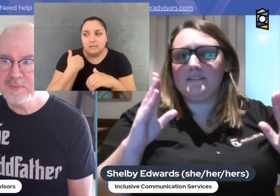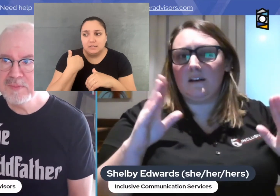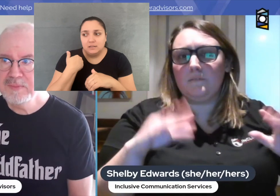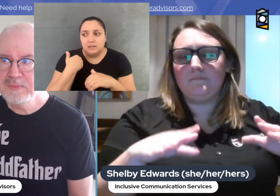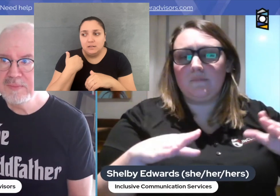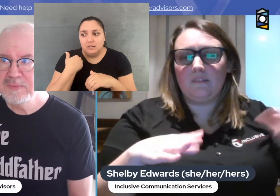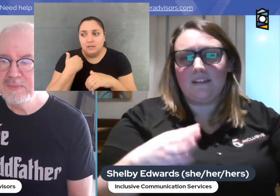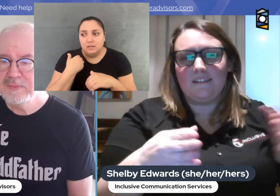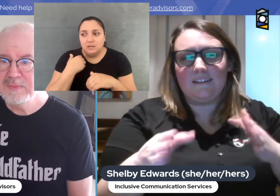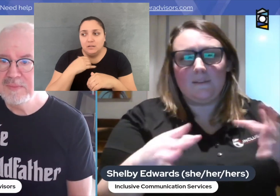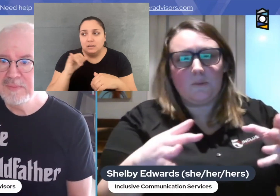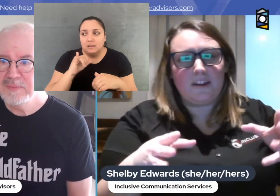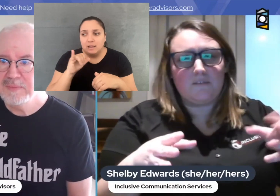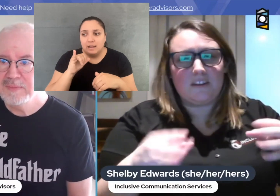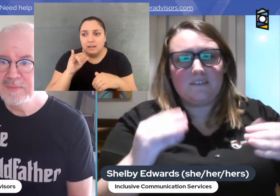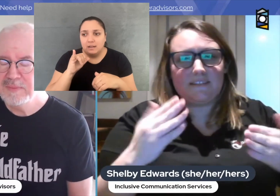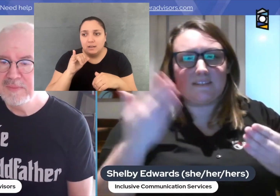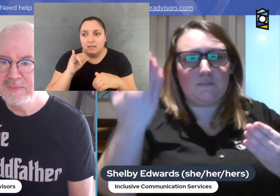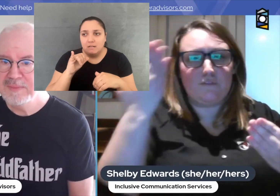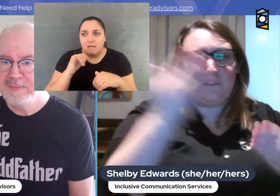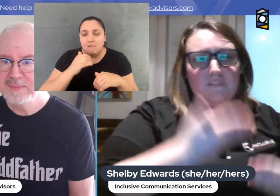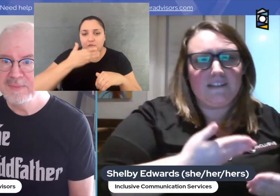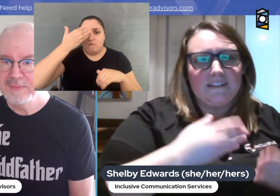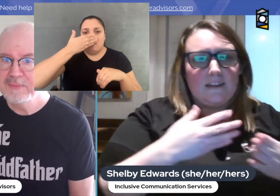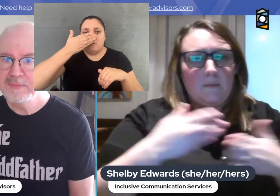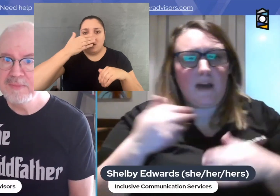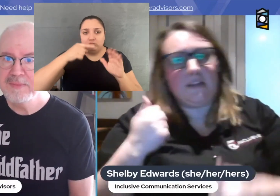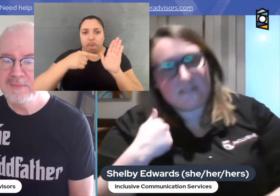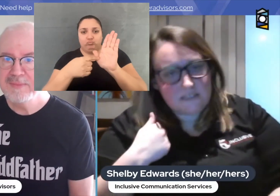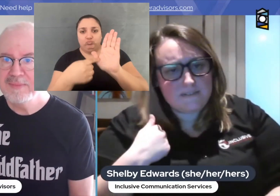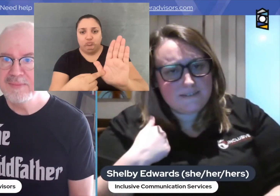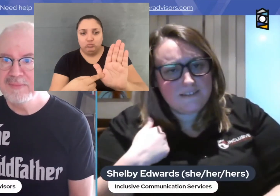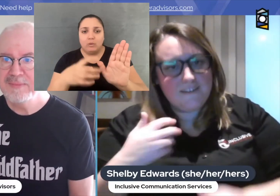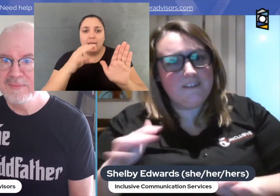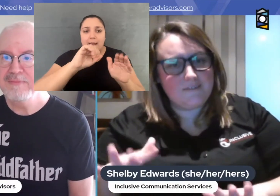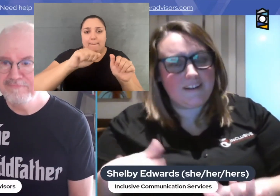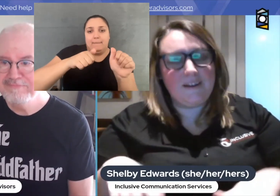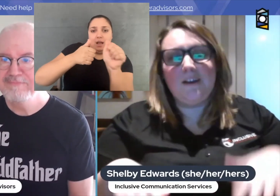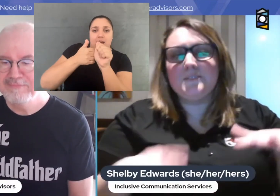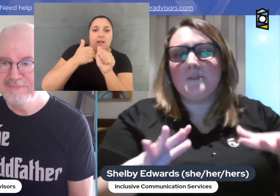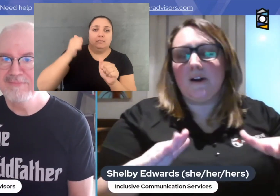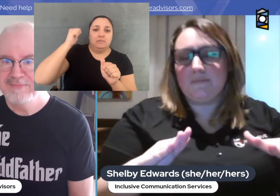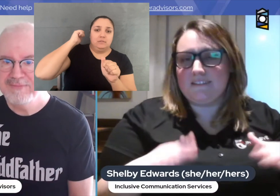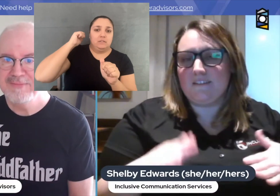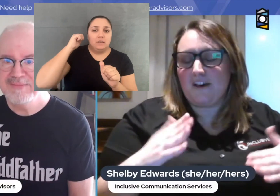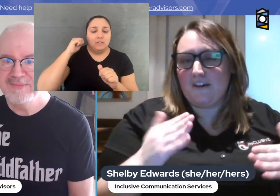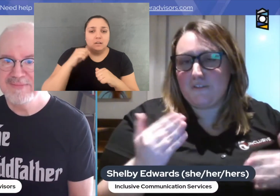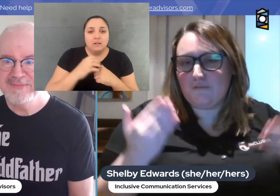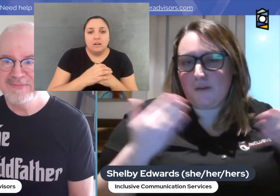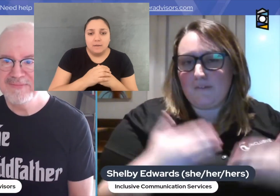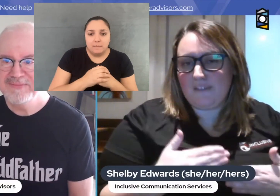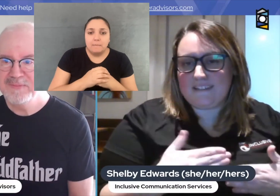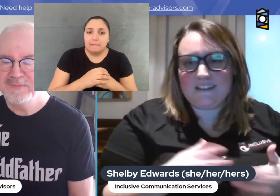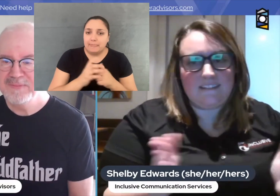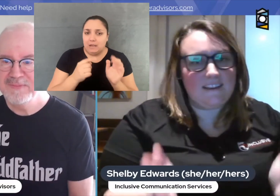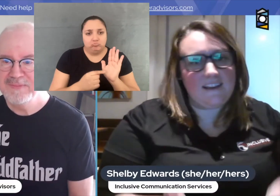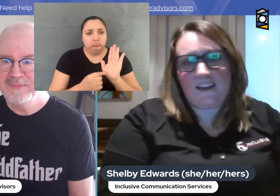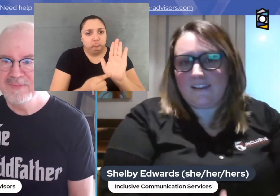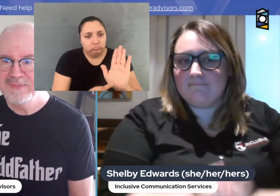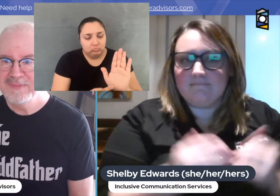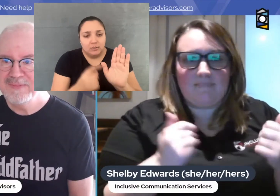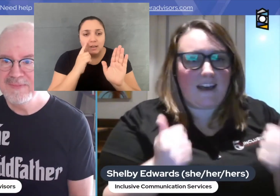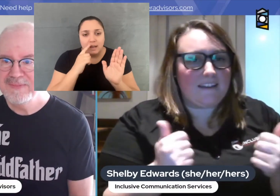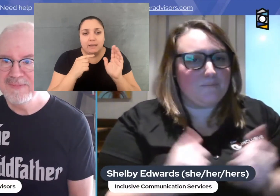accessibility has like, we're kind of looking at this as a front facing and a behind the scenes. Right. So I would say the front we're facing,